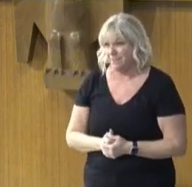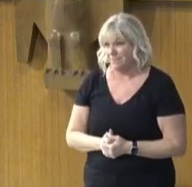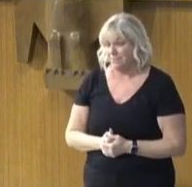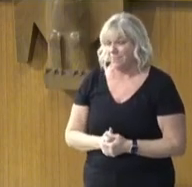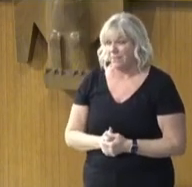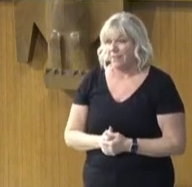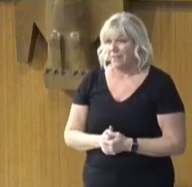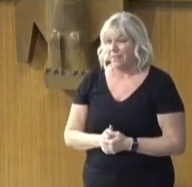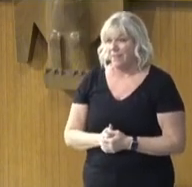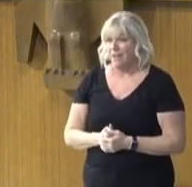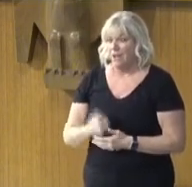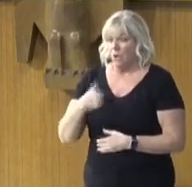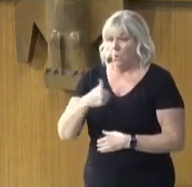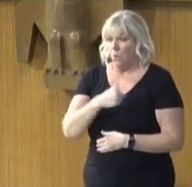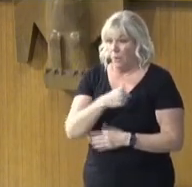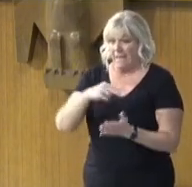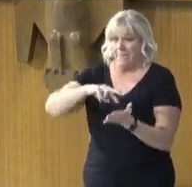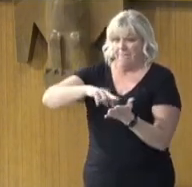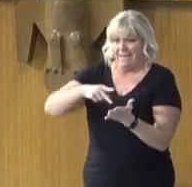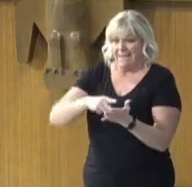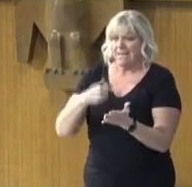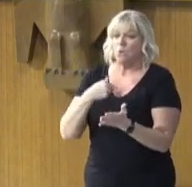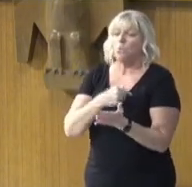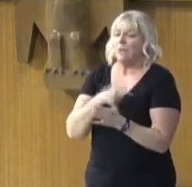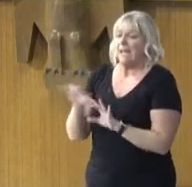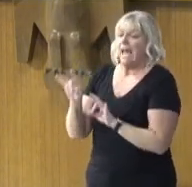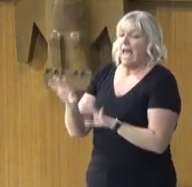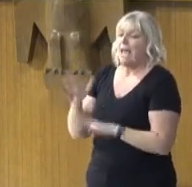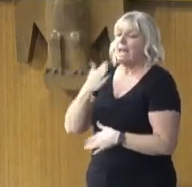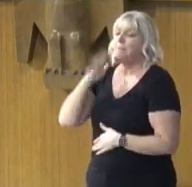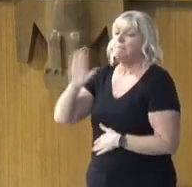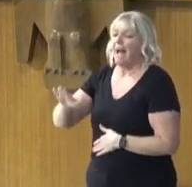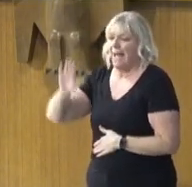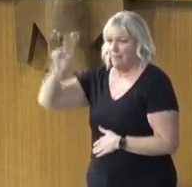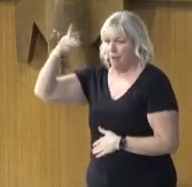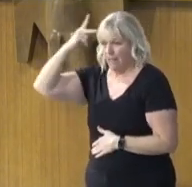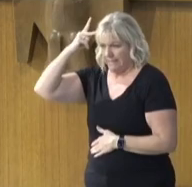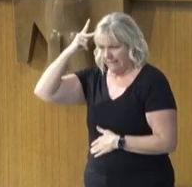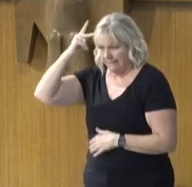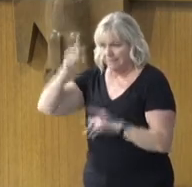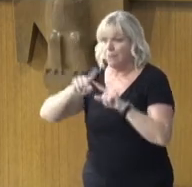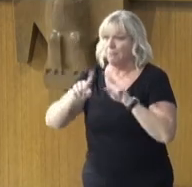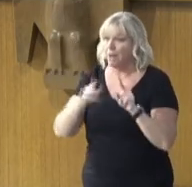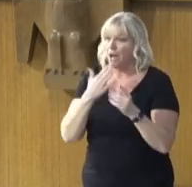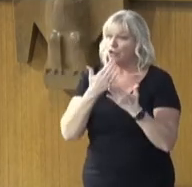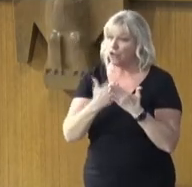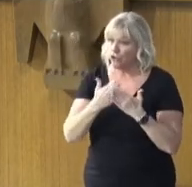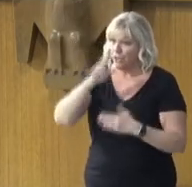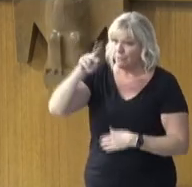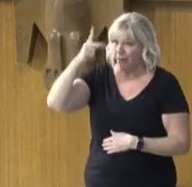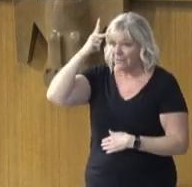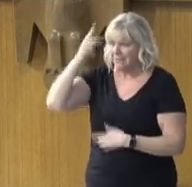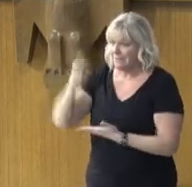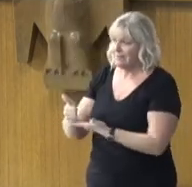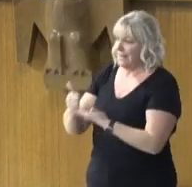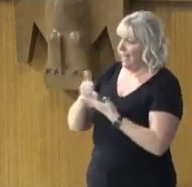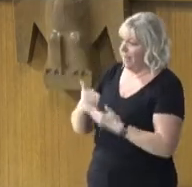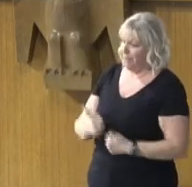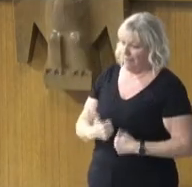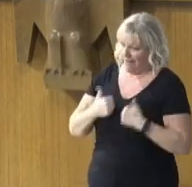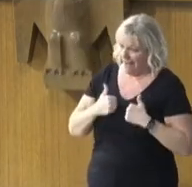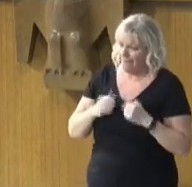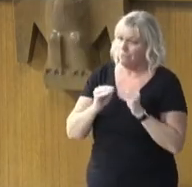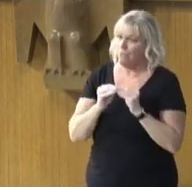say those things is that we hate bad politics. But good politics makes our lives easier, more